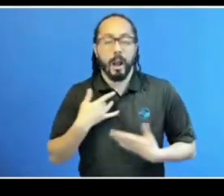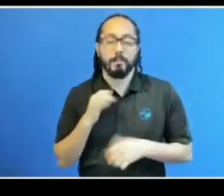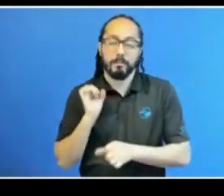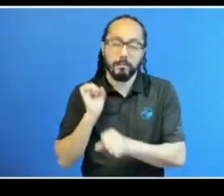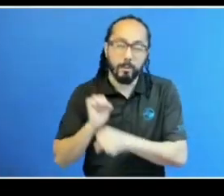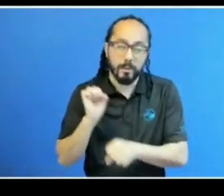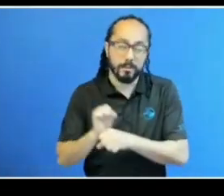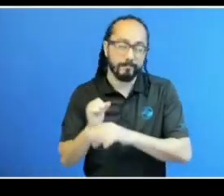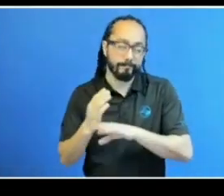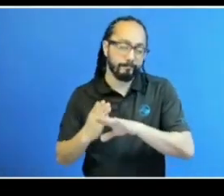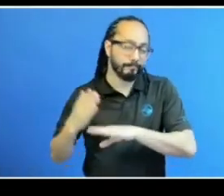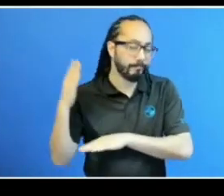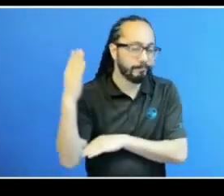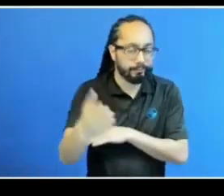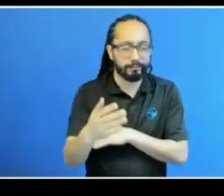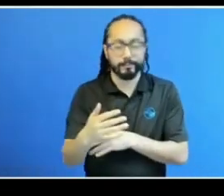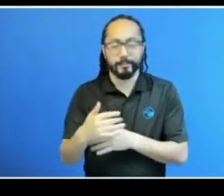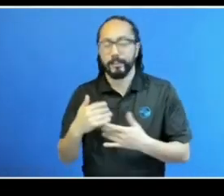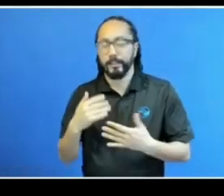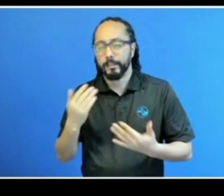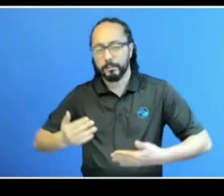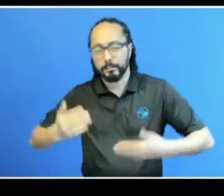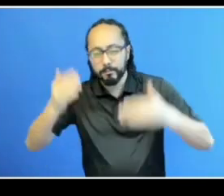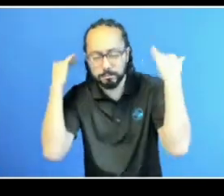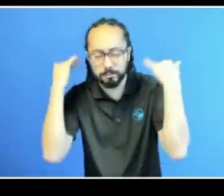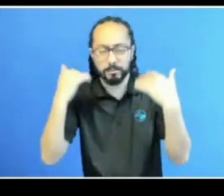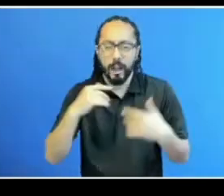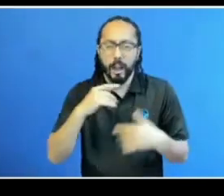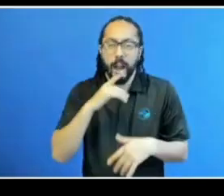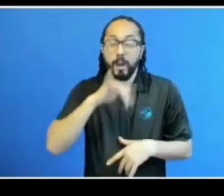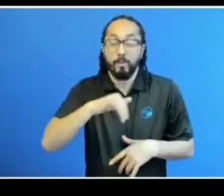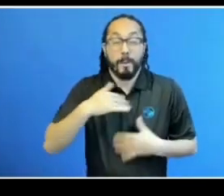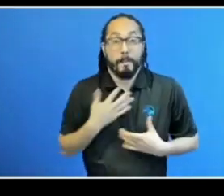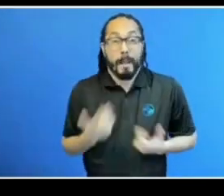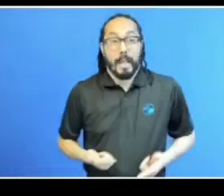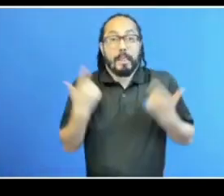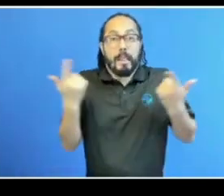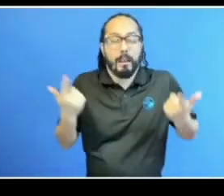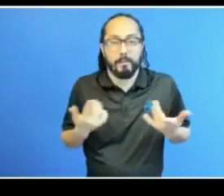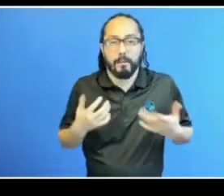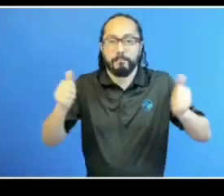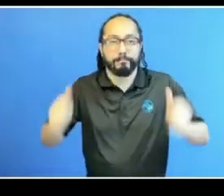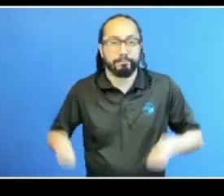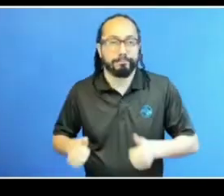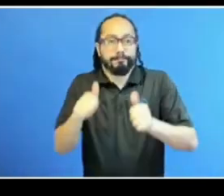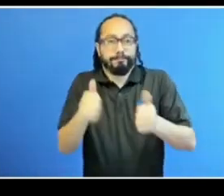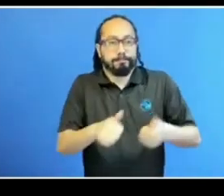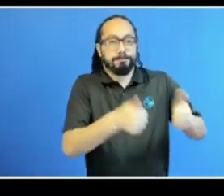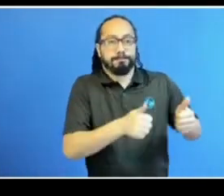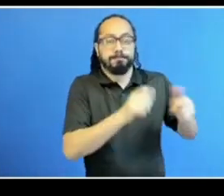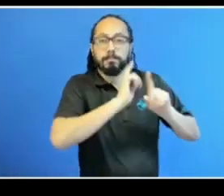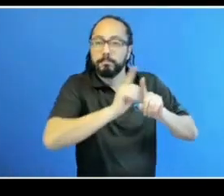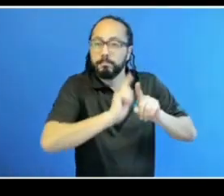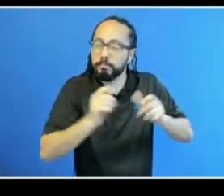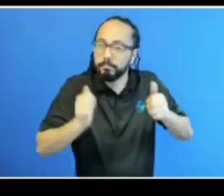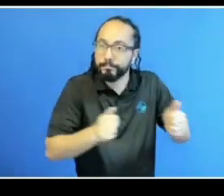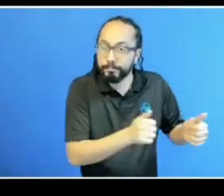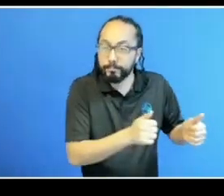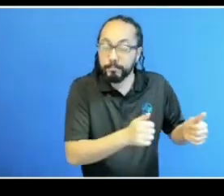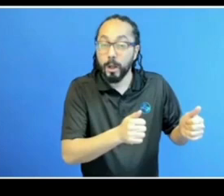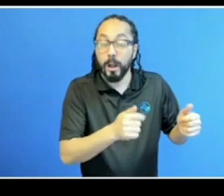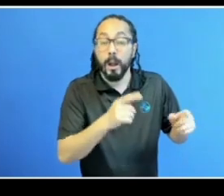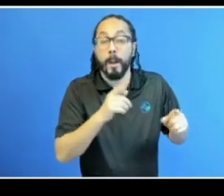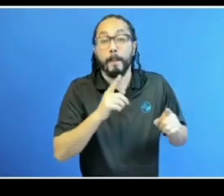overworking, really just pouring out in many areas of my life. In my work as a personal development professional, I